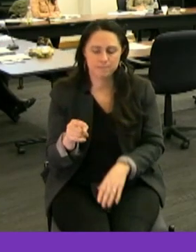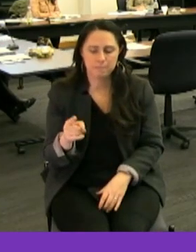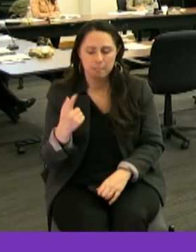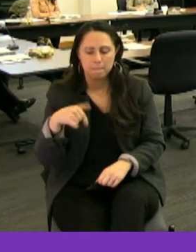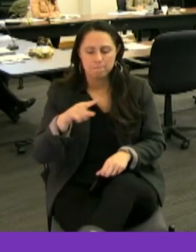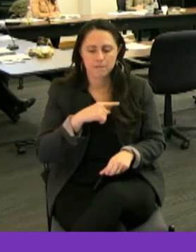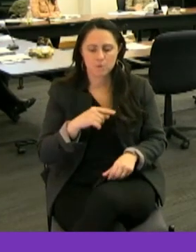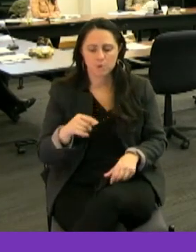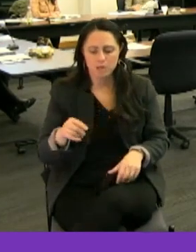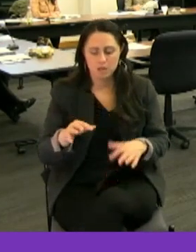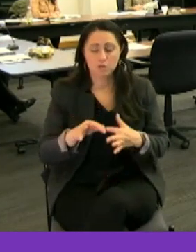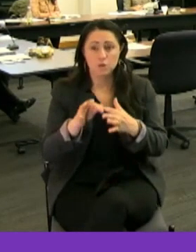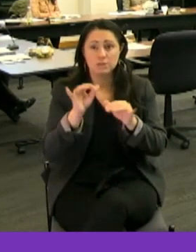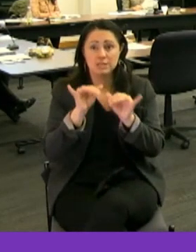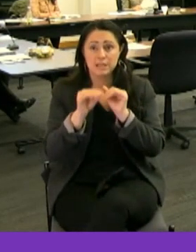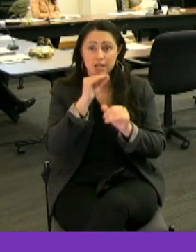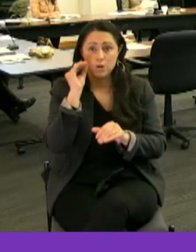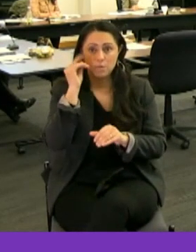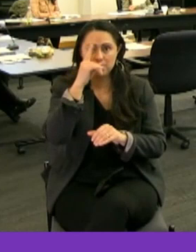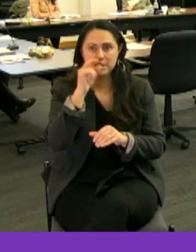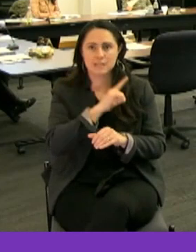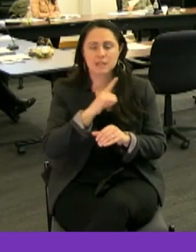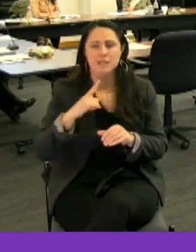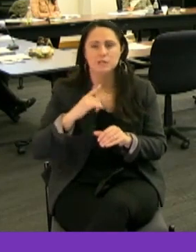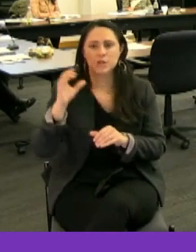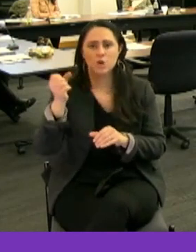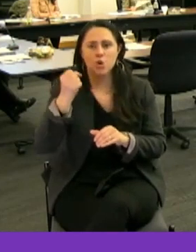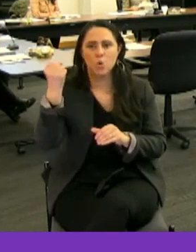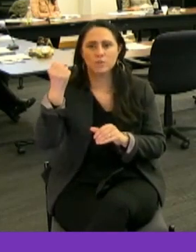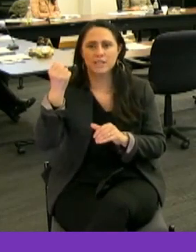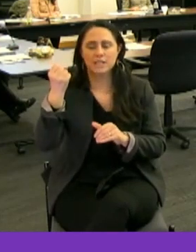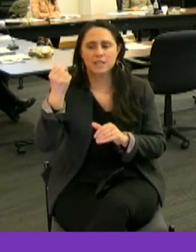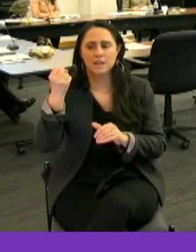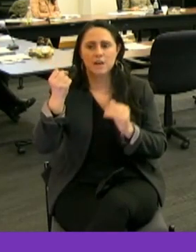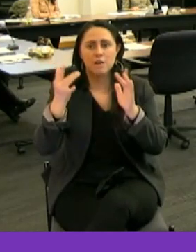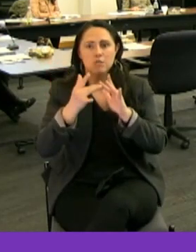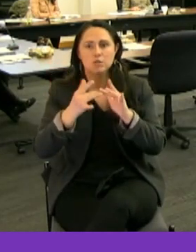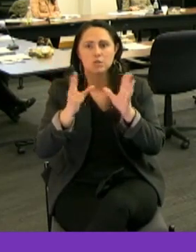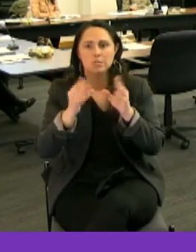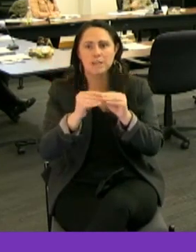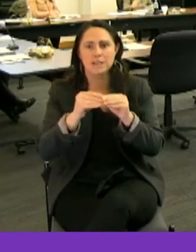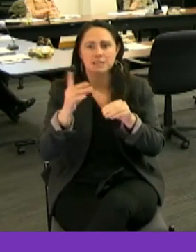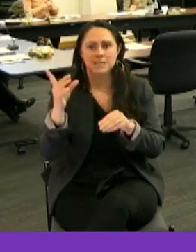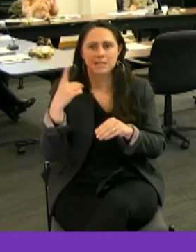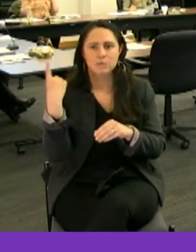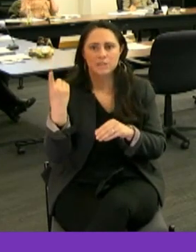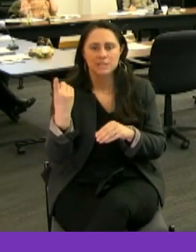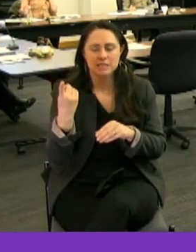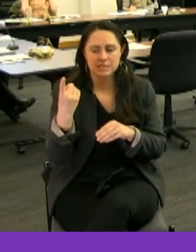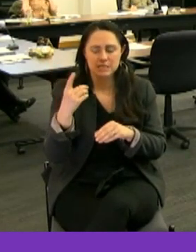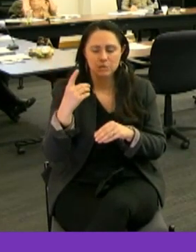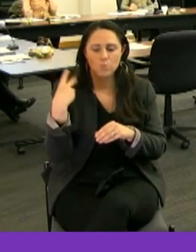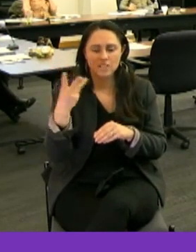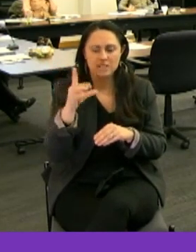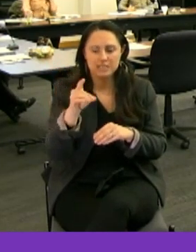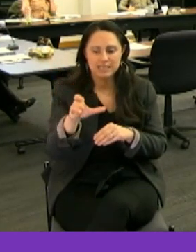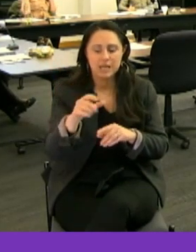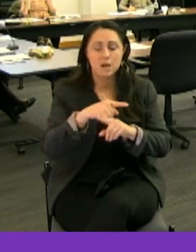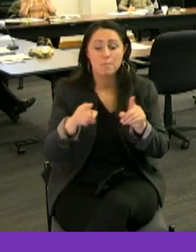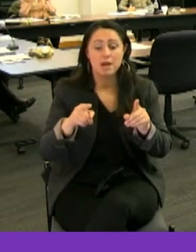We chose to stay at home due to our legislators holding virtual meetings in D.C. We took the opportunity,